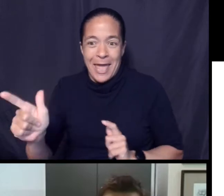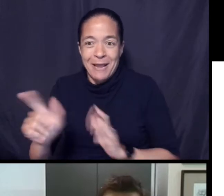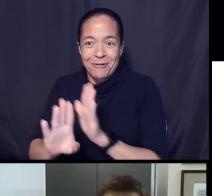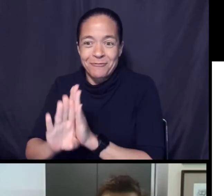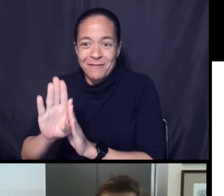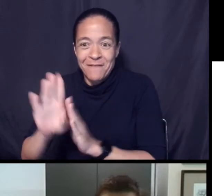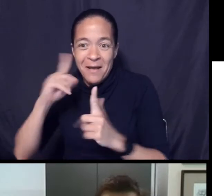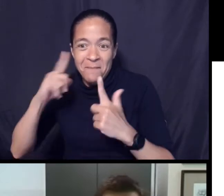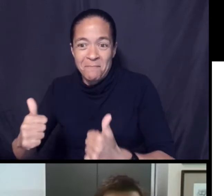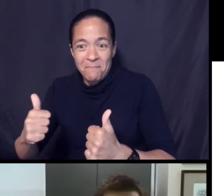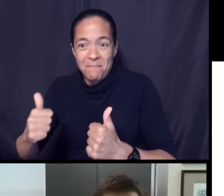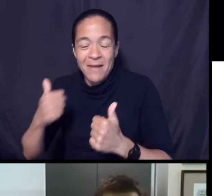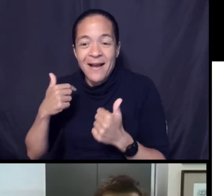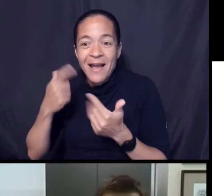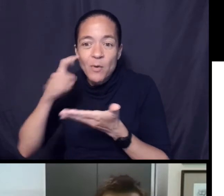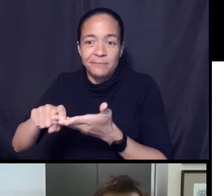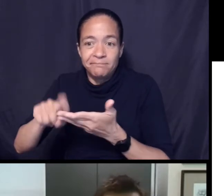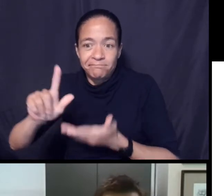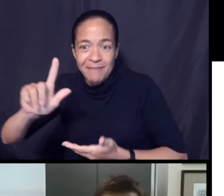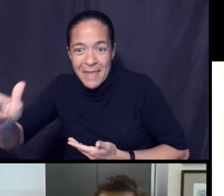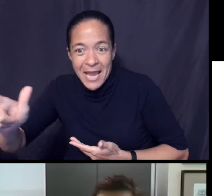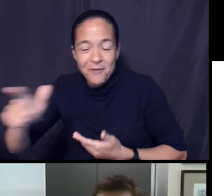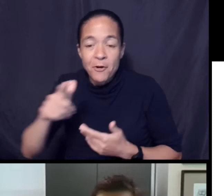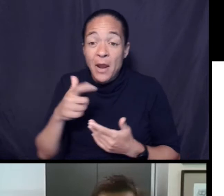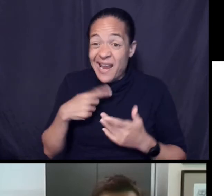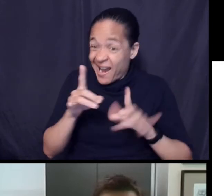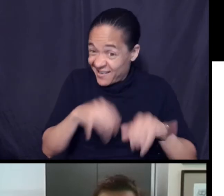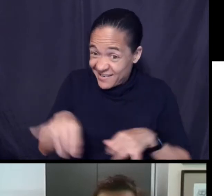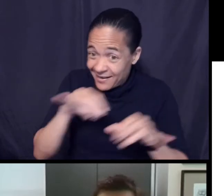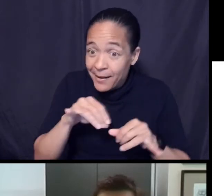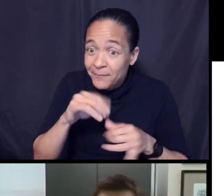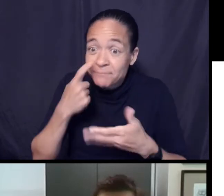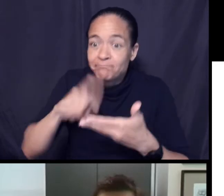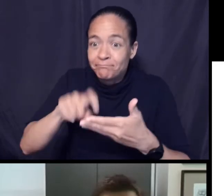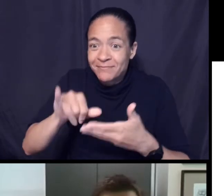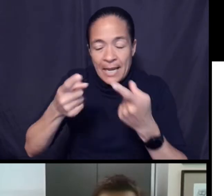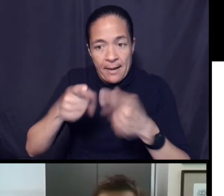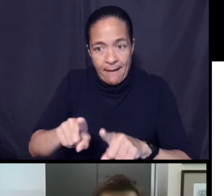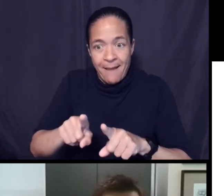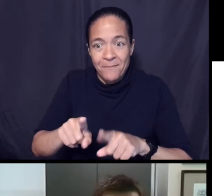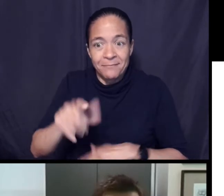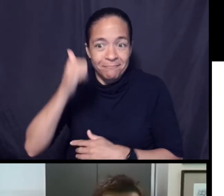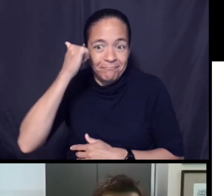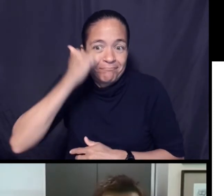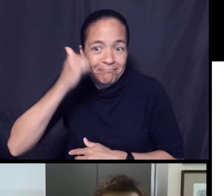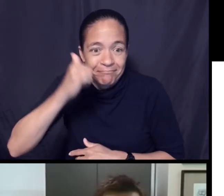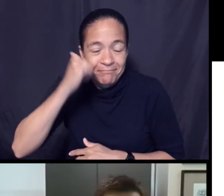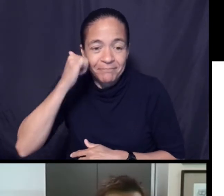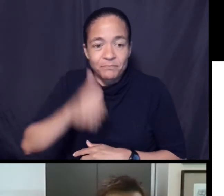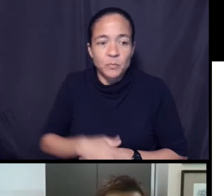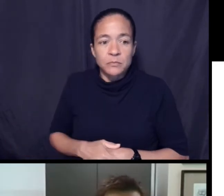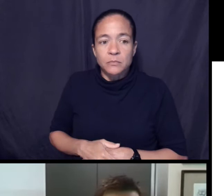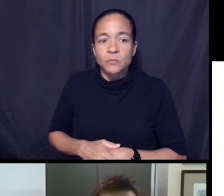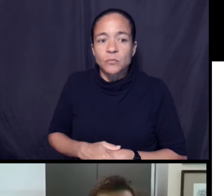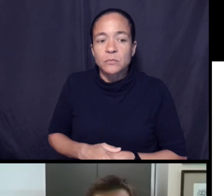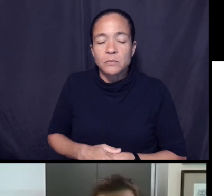we discover later. And that is a common thing that I see in my clinic and my practice every day.